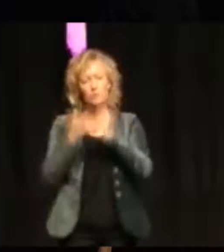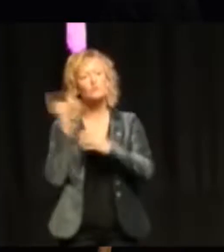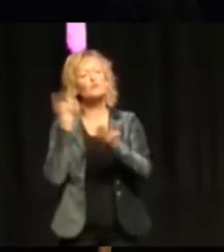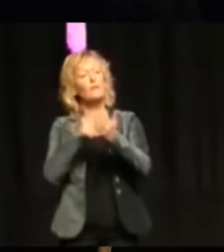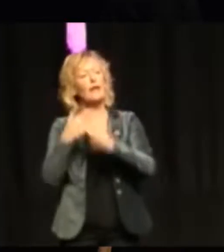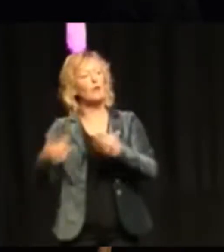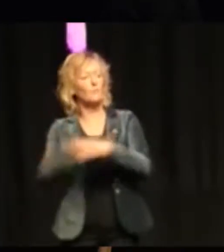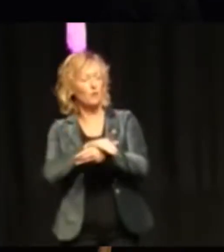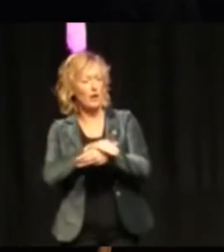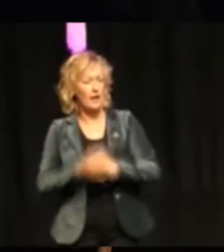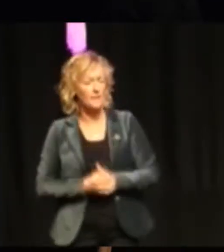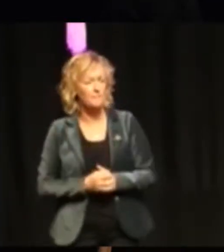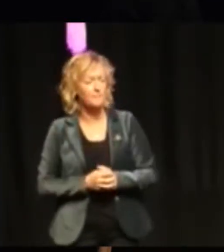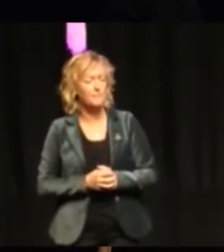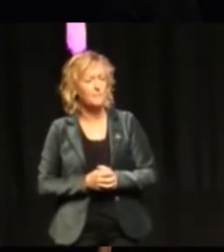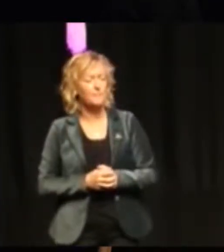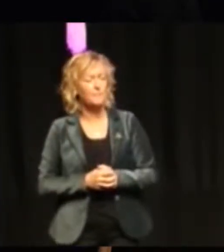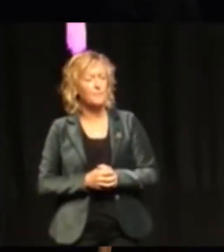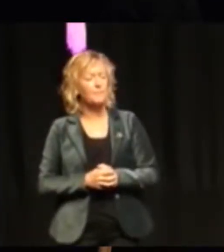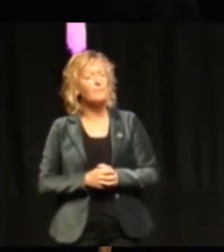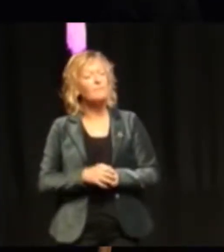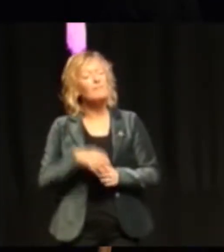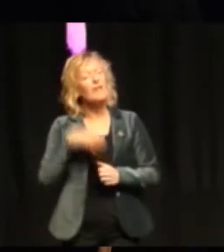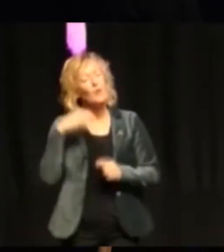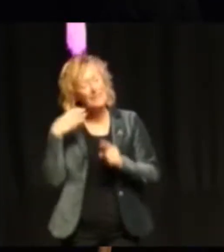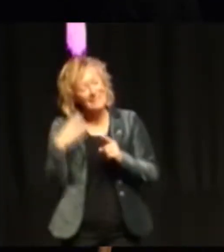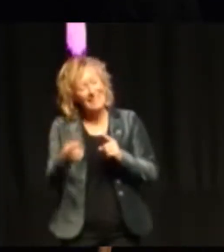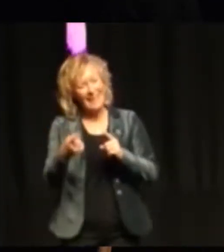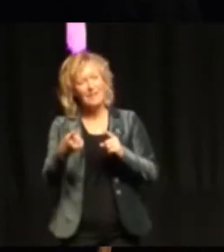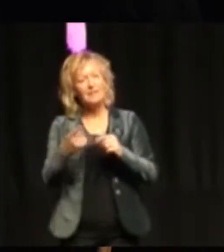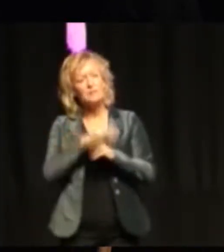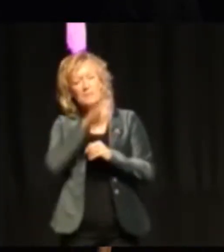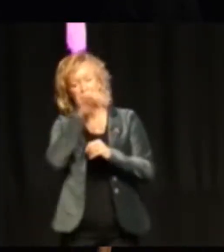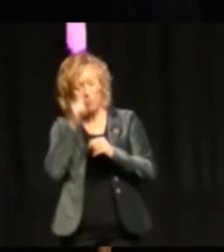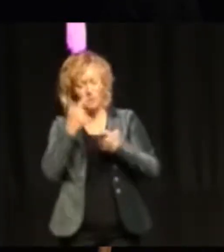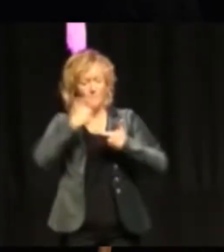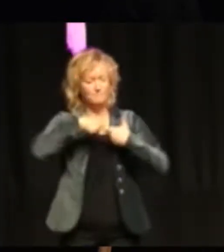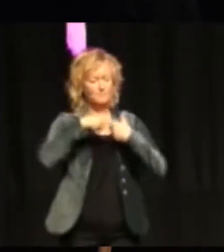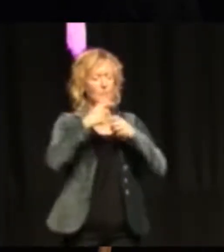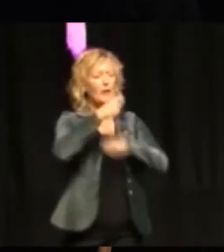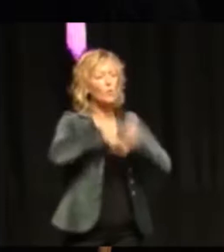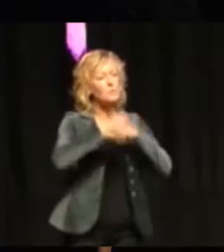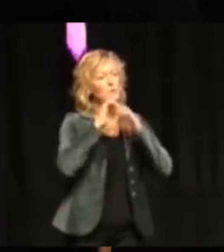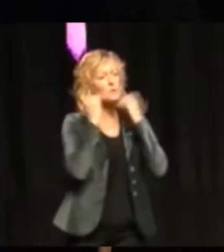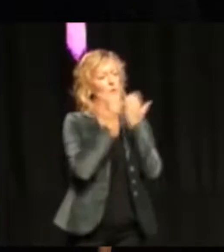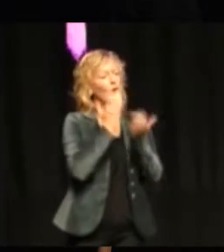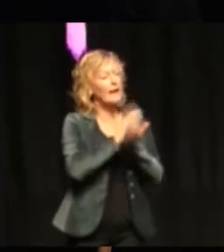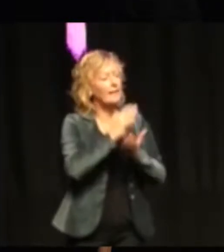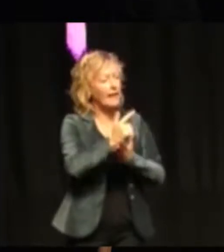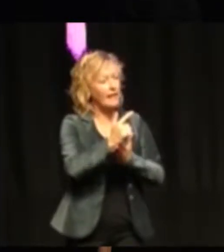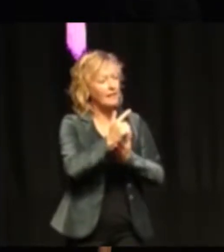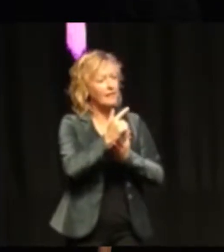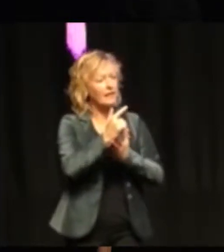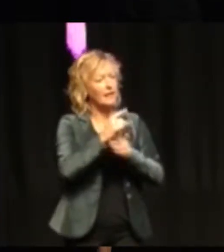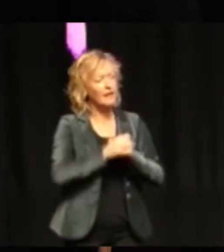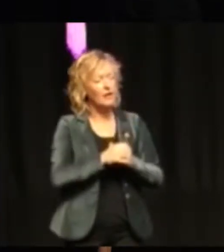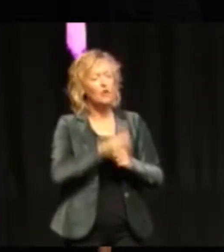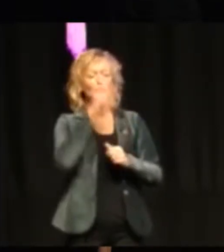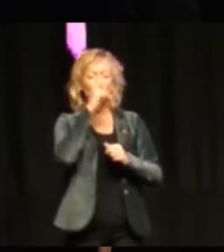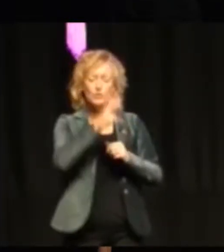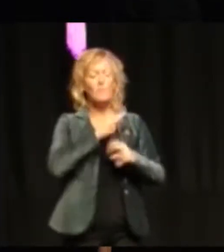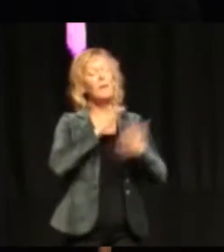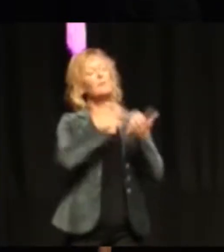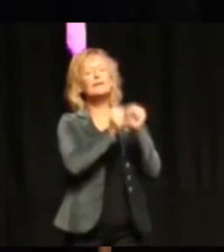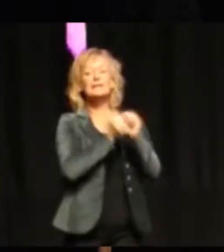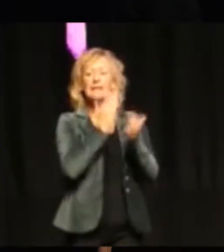stuff. And that was really part of the issue around economic social rights, was the sense that civil and political